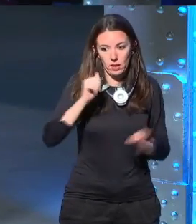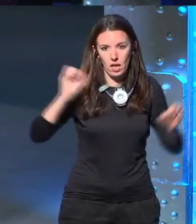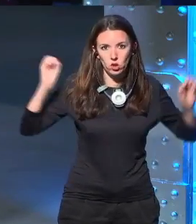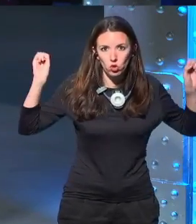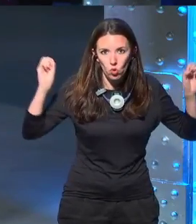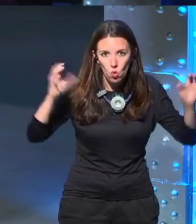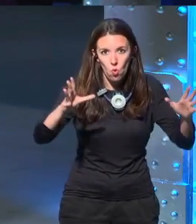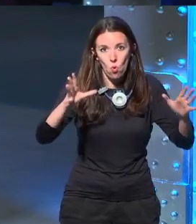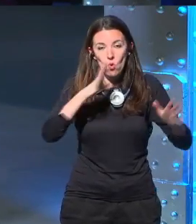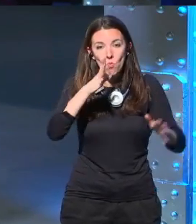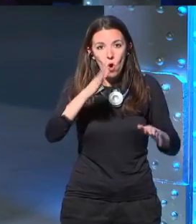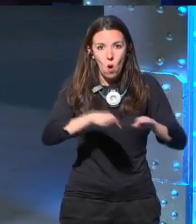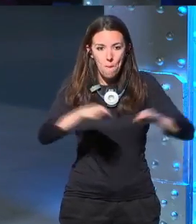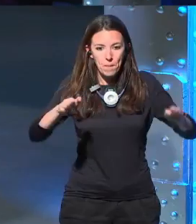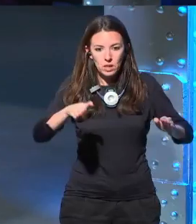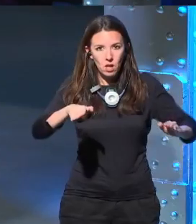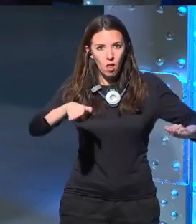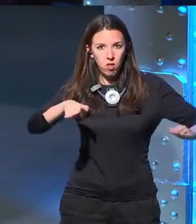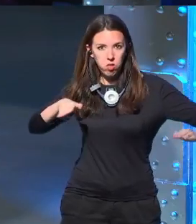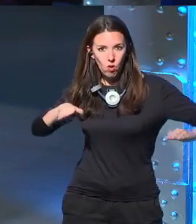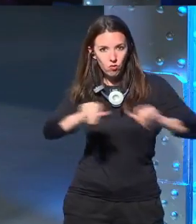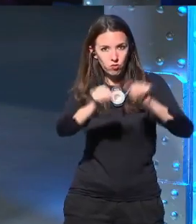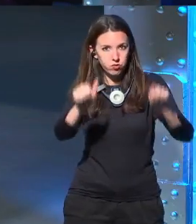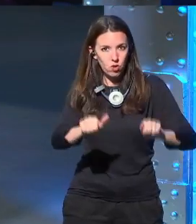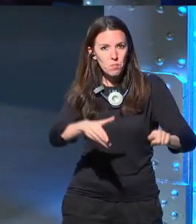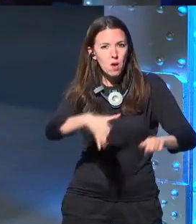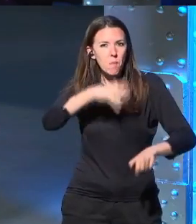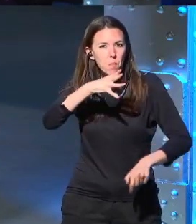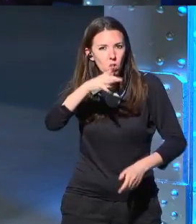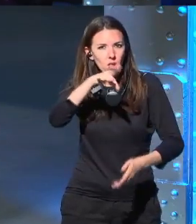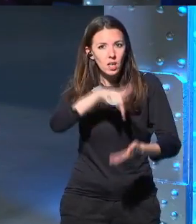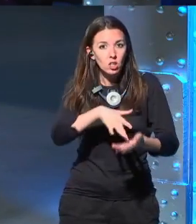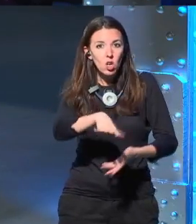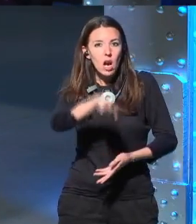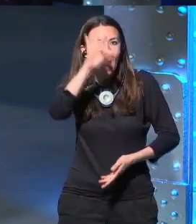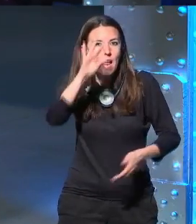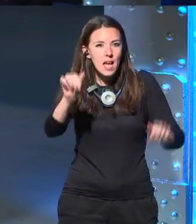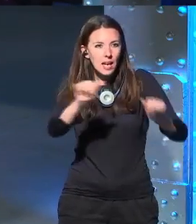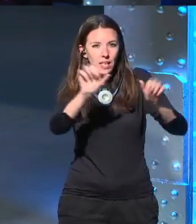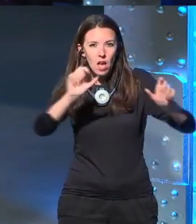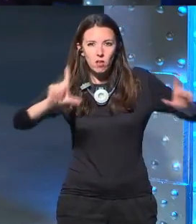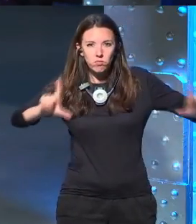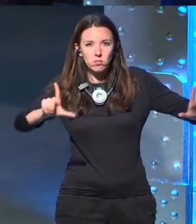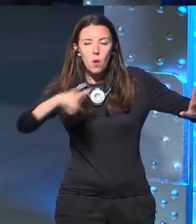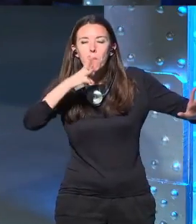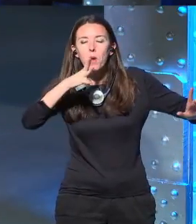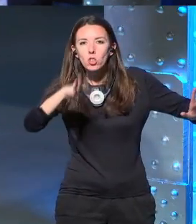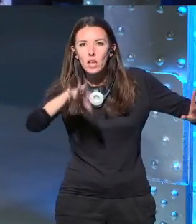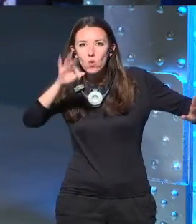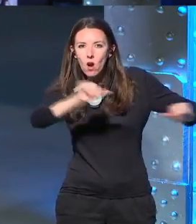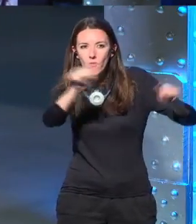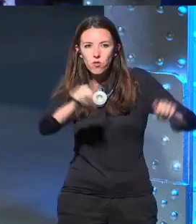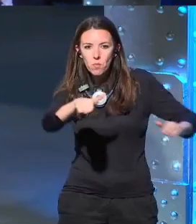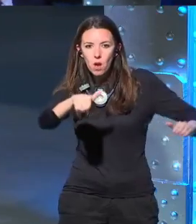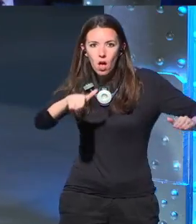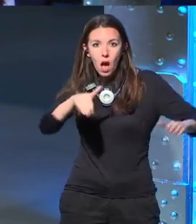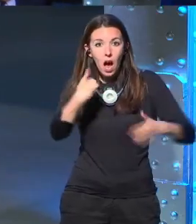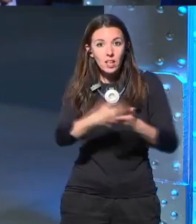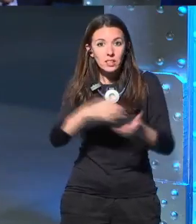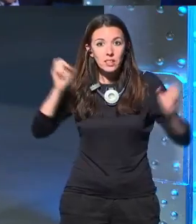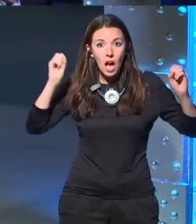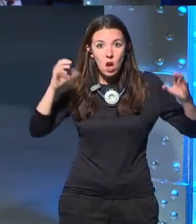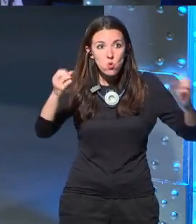tilted that way? Well, it's a stage set. Even though the light seems to be coming from the window, it comes from the front. And then you